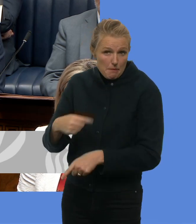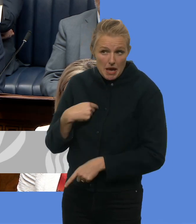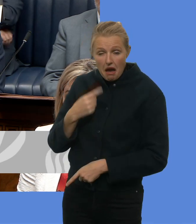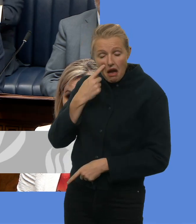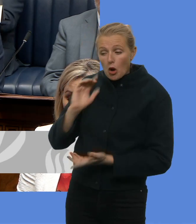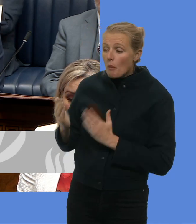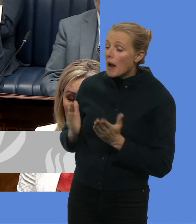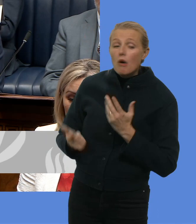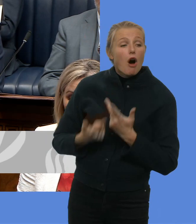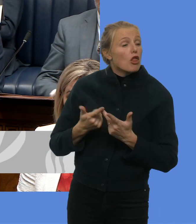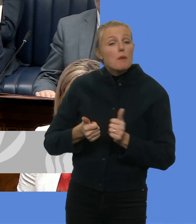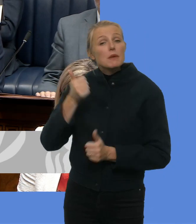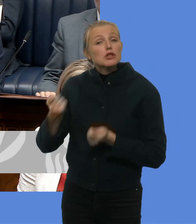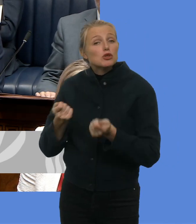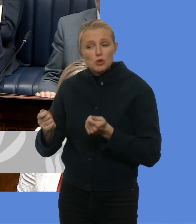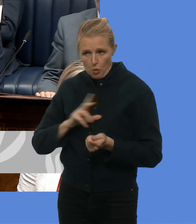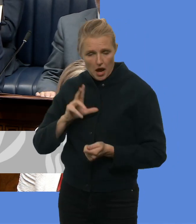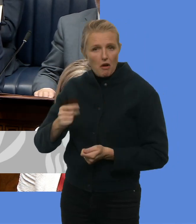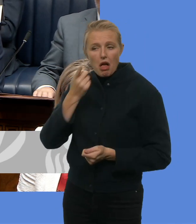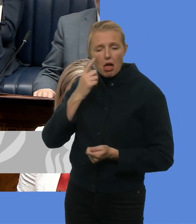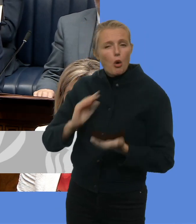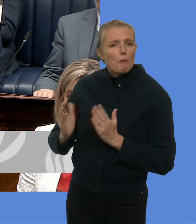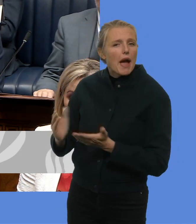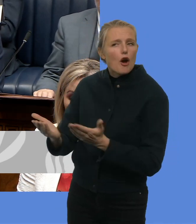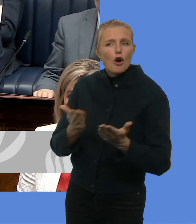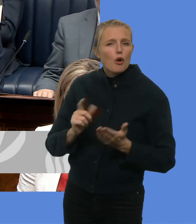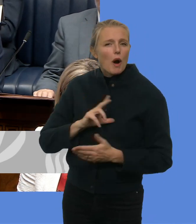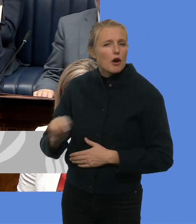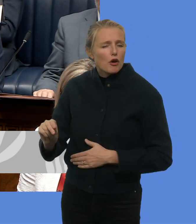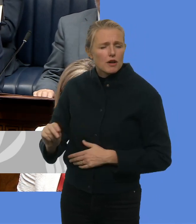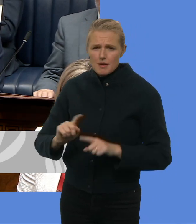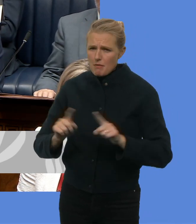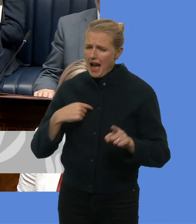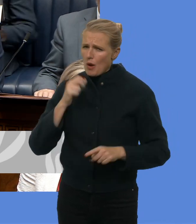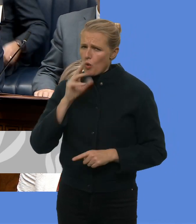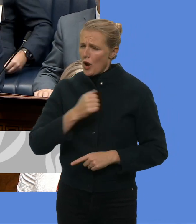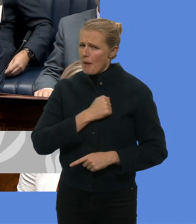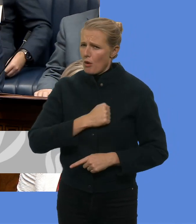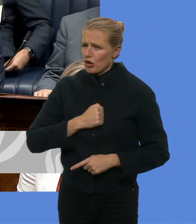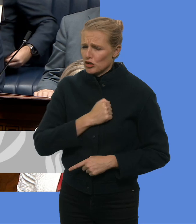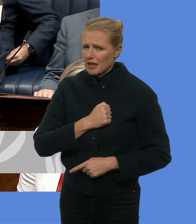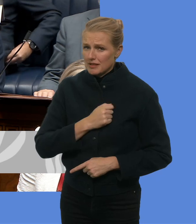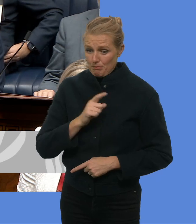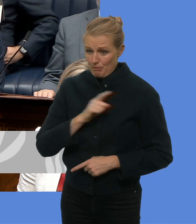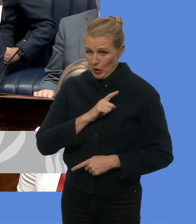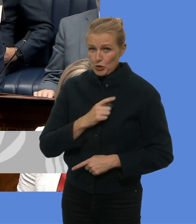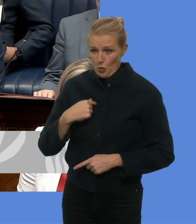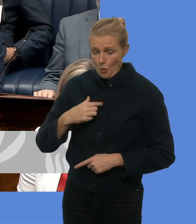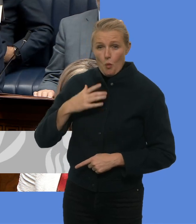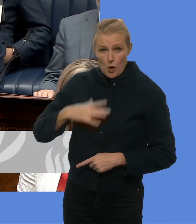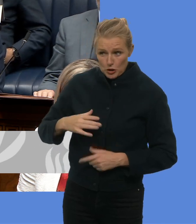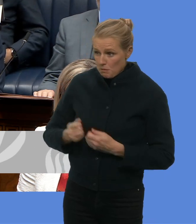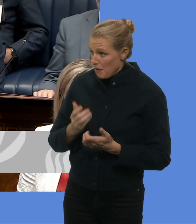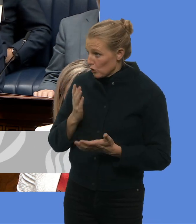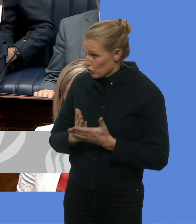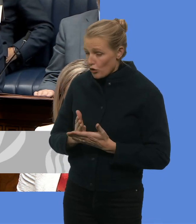and that's maybe something that colleagues will do. But I will not make any apology for making sure that we seek to move every part of